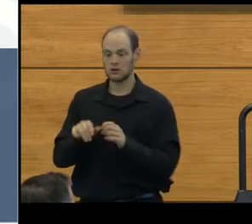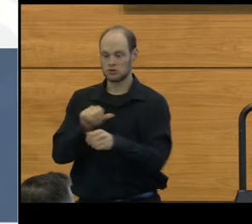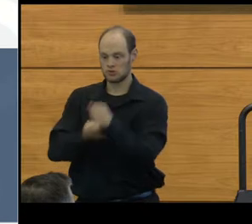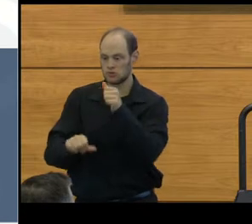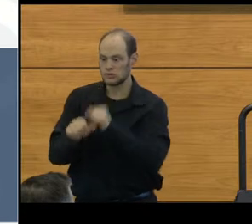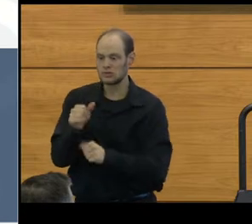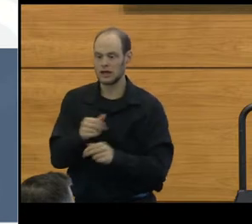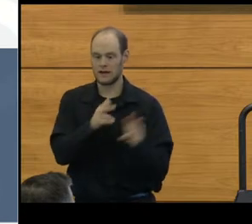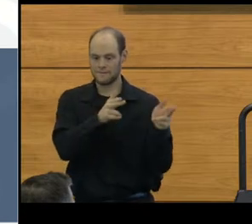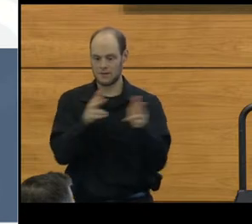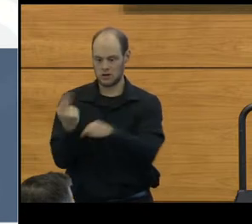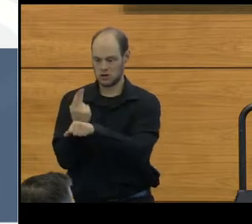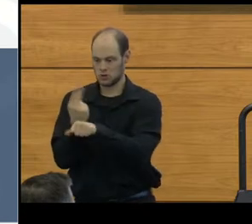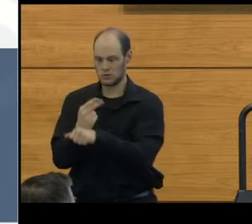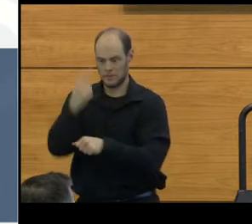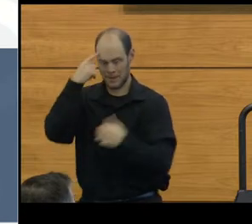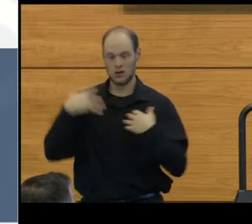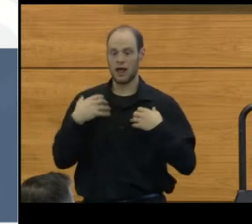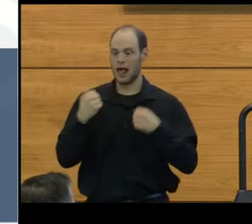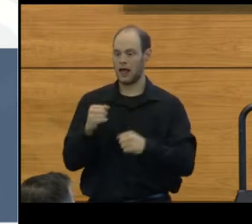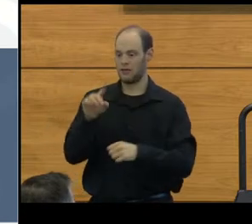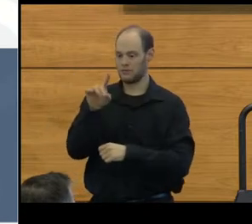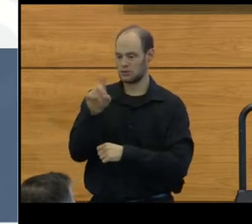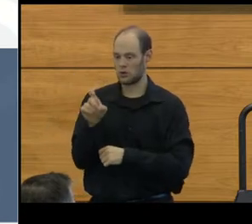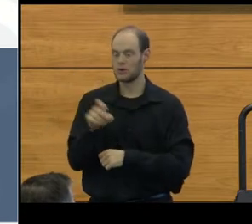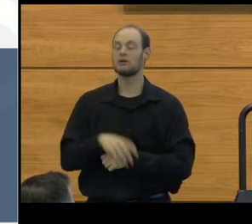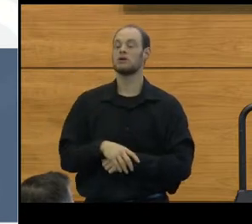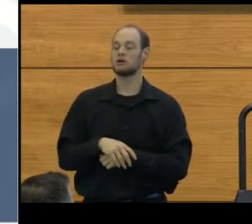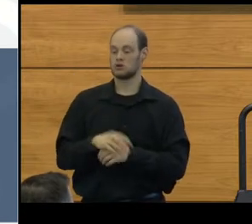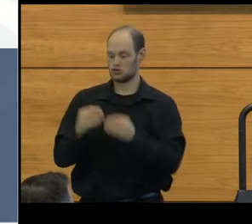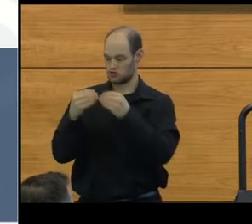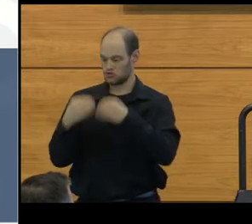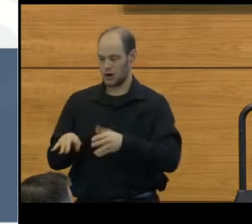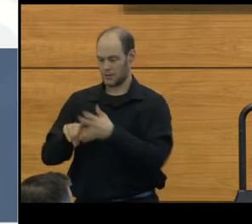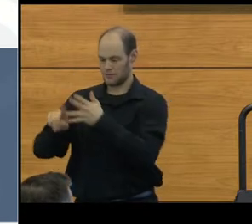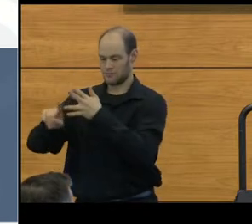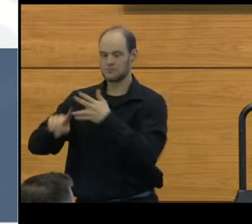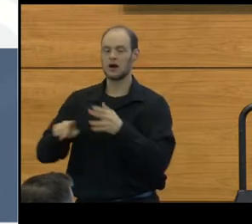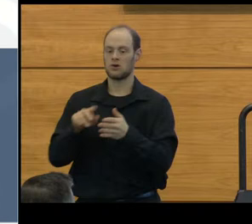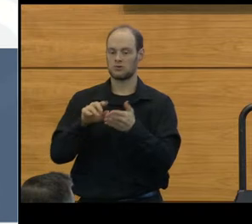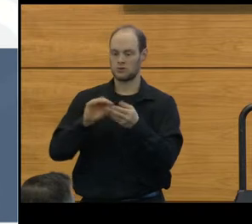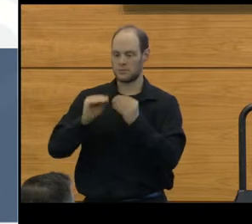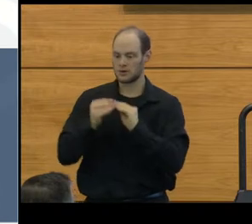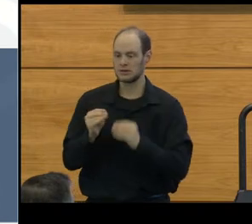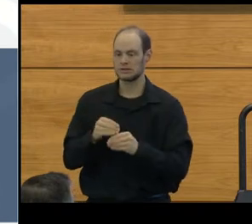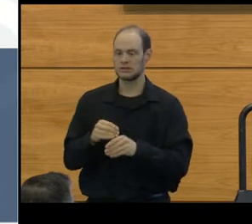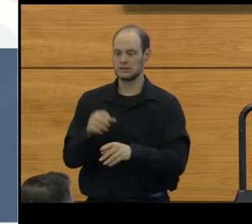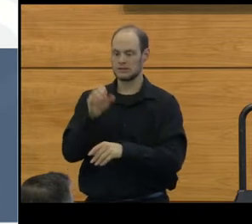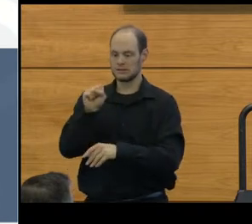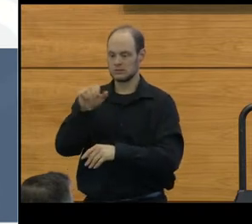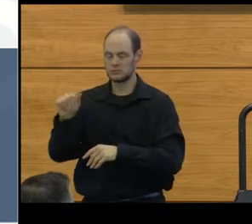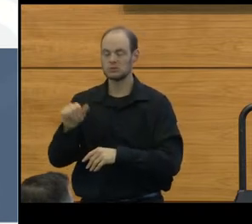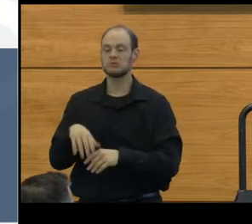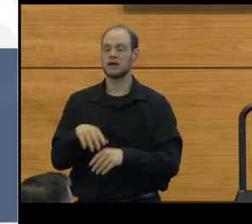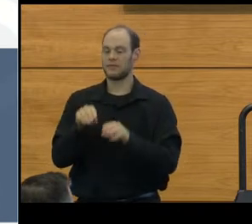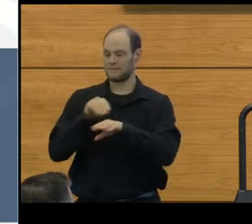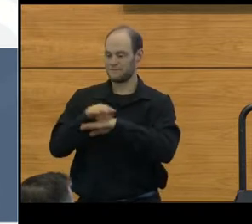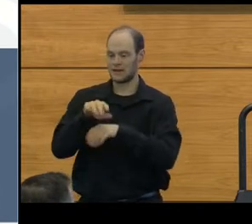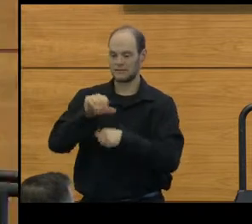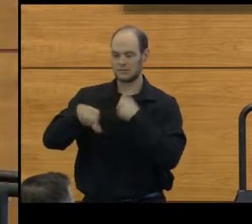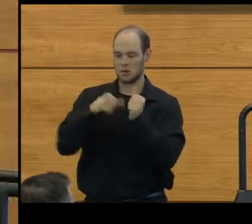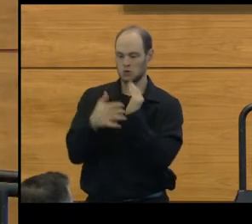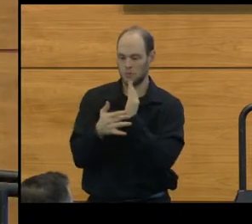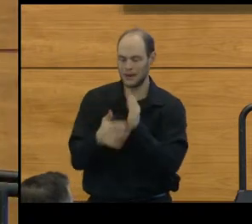and firearm use, mental health disorders, dropout rates, substance abuse, the effects of social